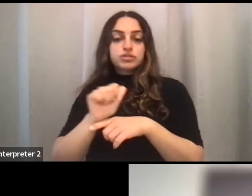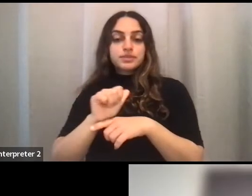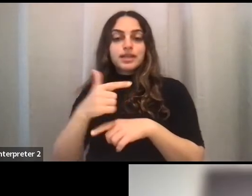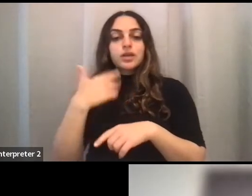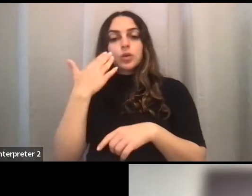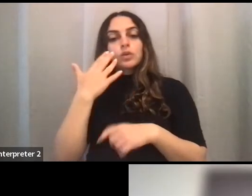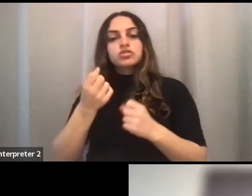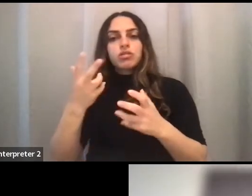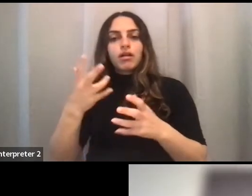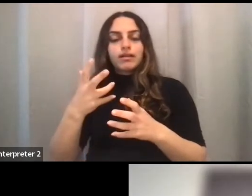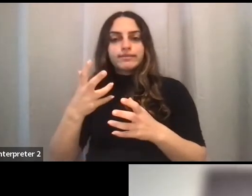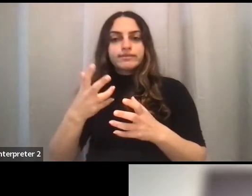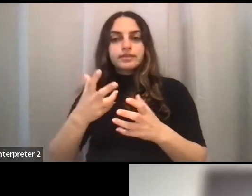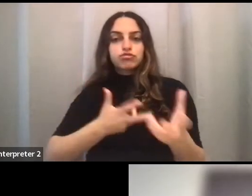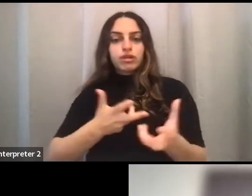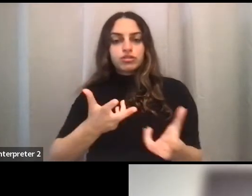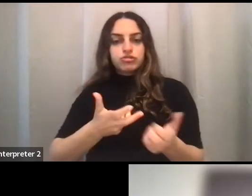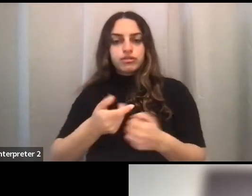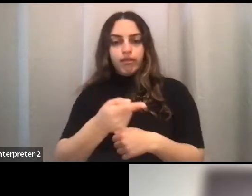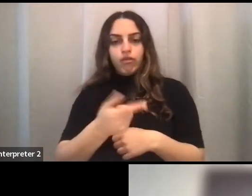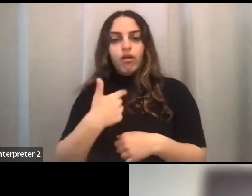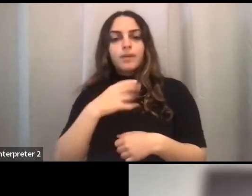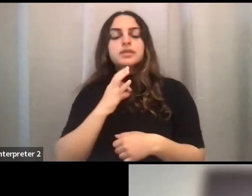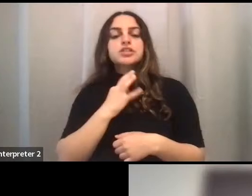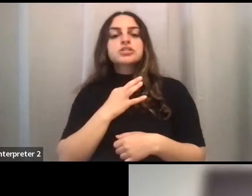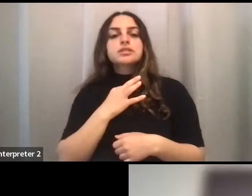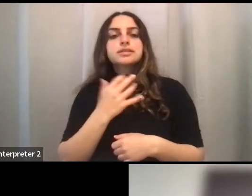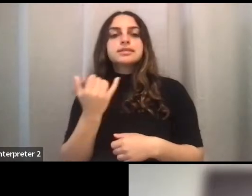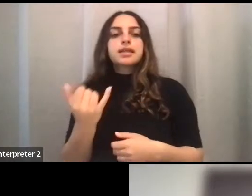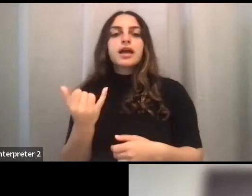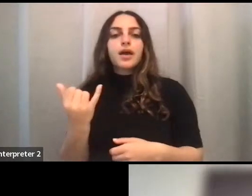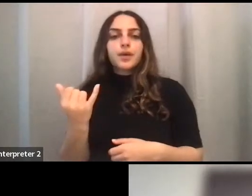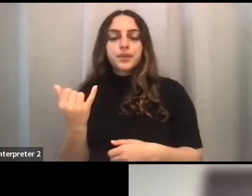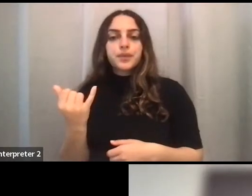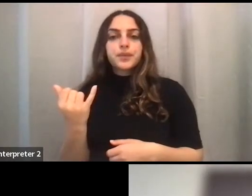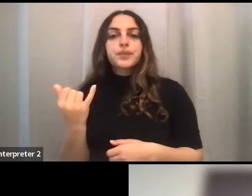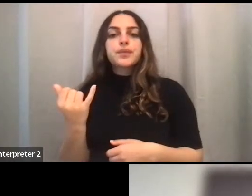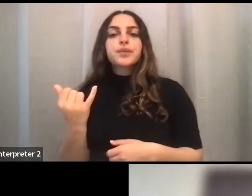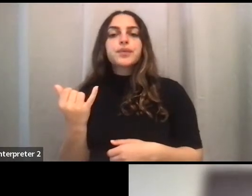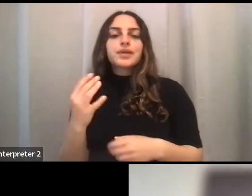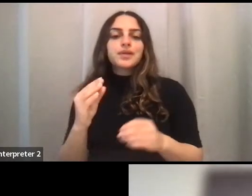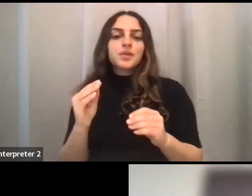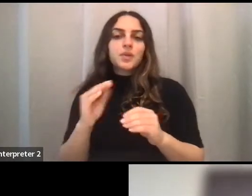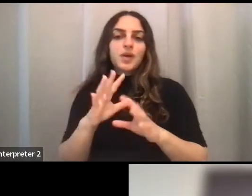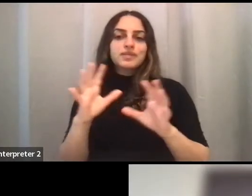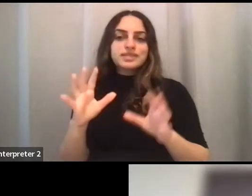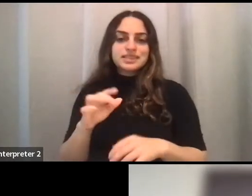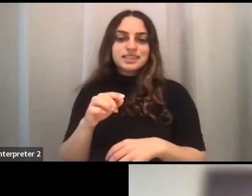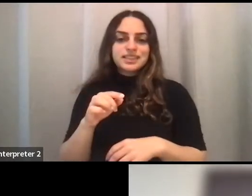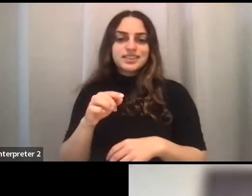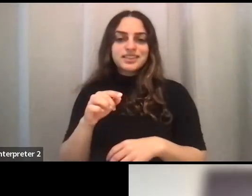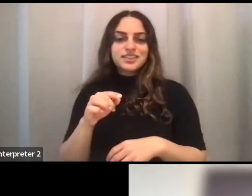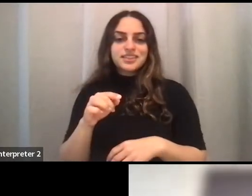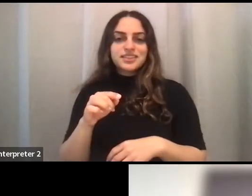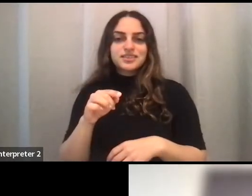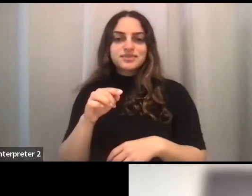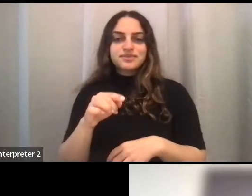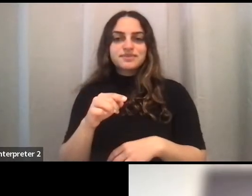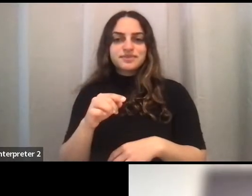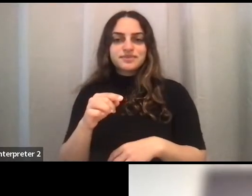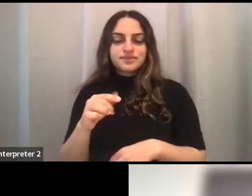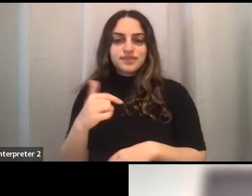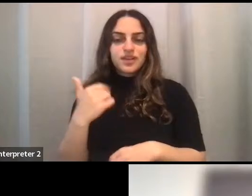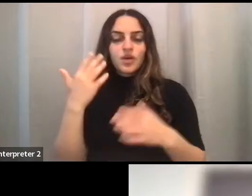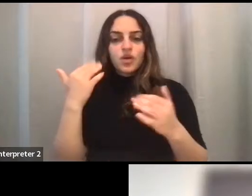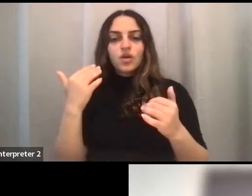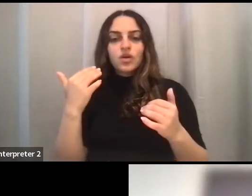interaction there i'm curious now and obviously you're testing here and i hope we have that same